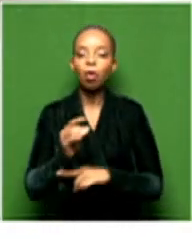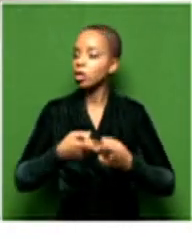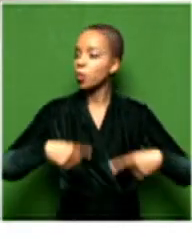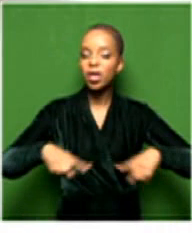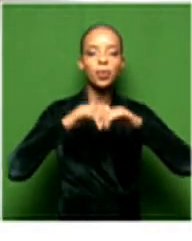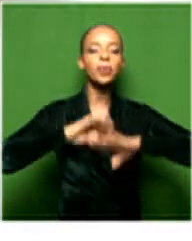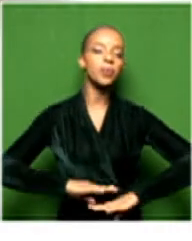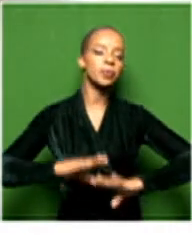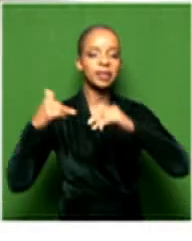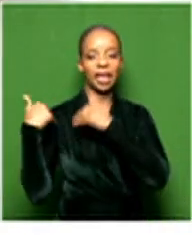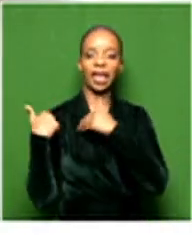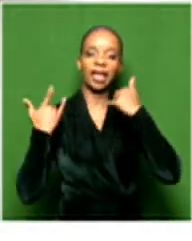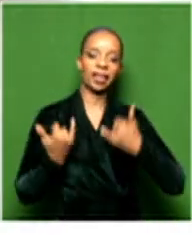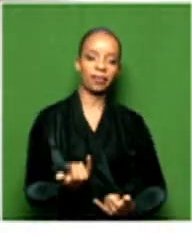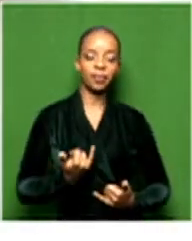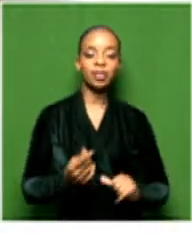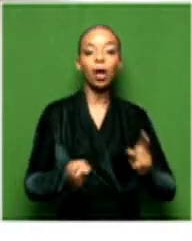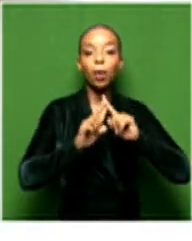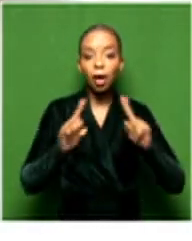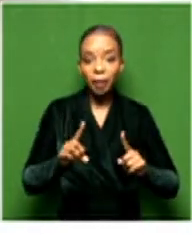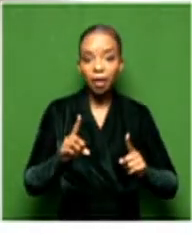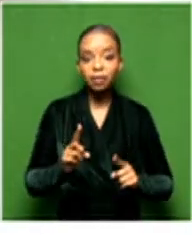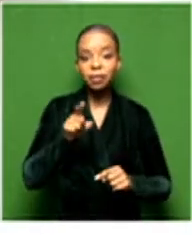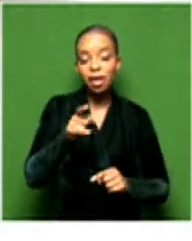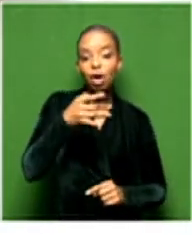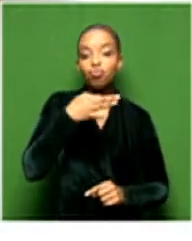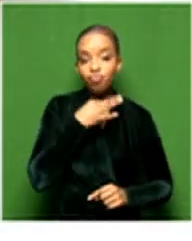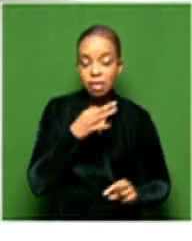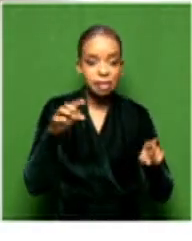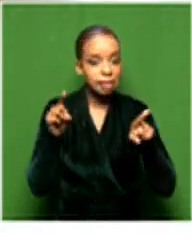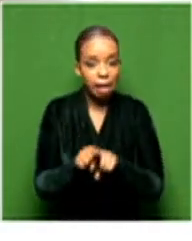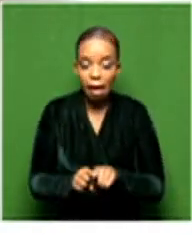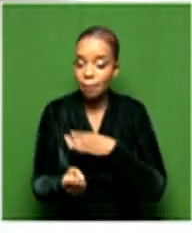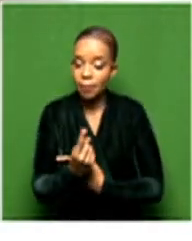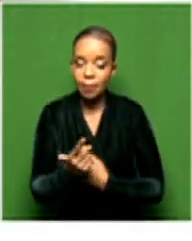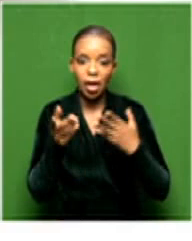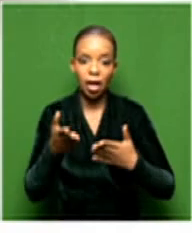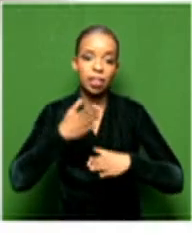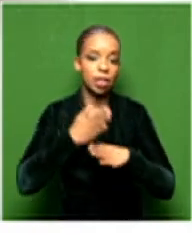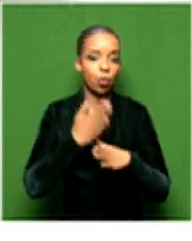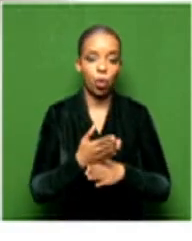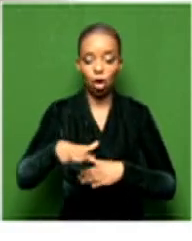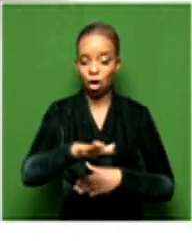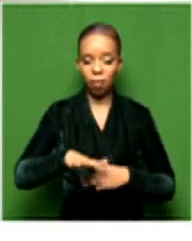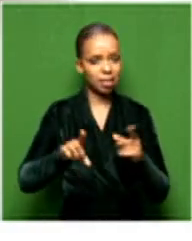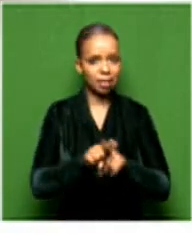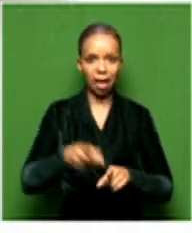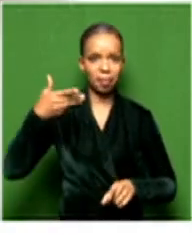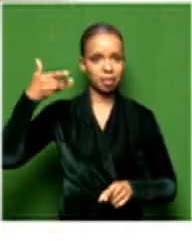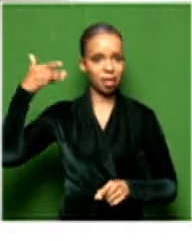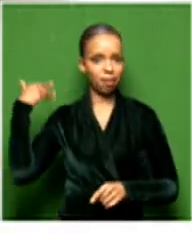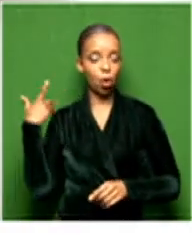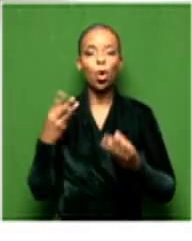this virus, risks and hazards within the workplace would always remain. It could be things that are simple,